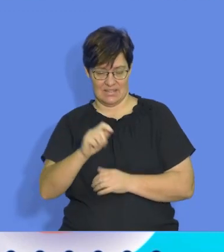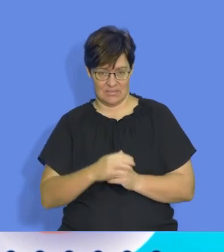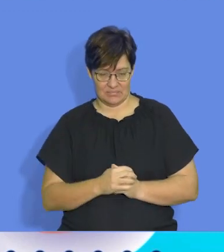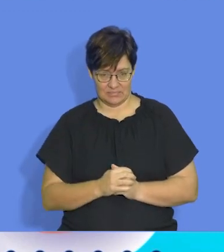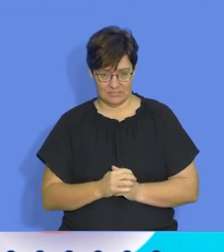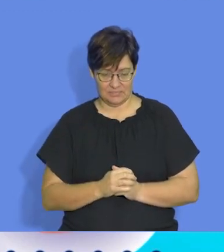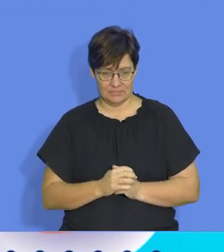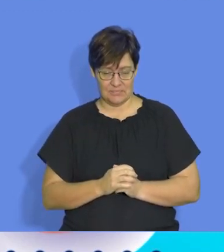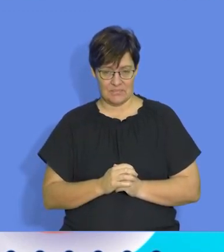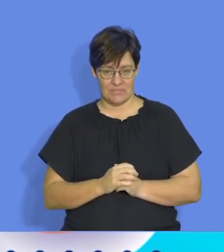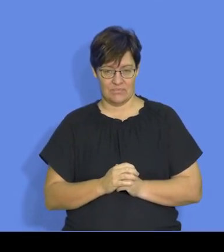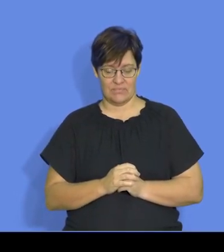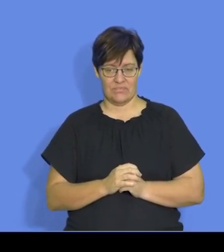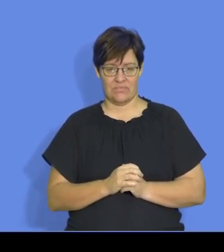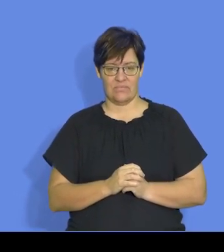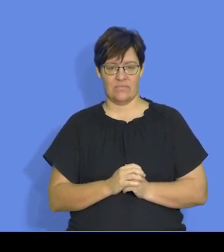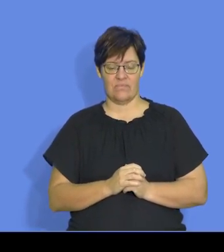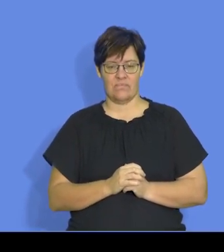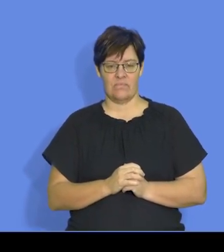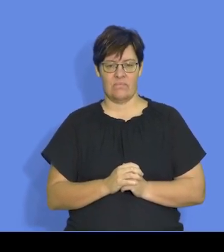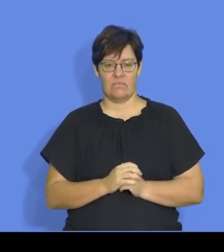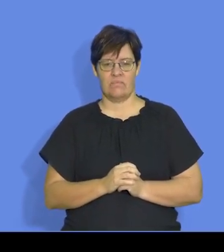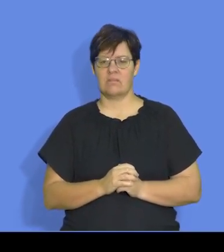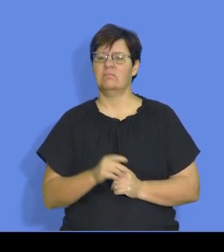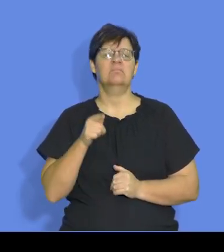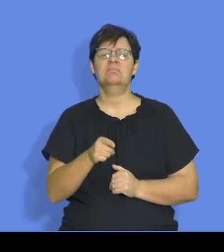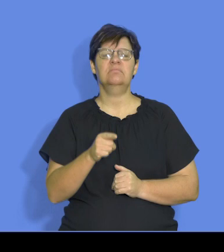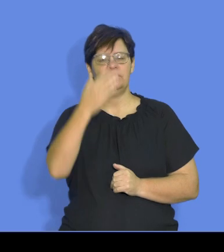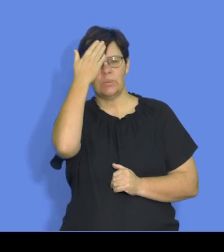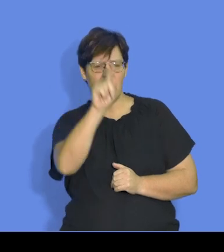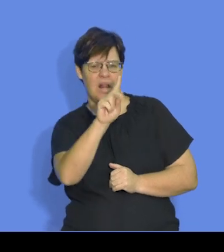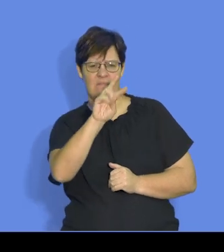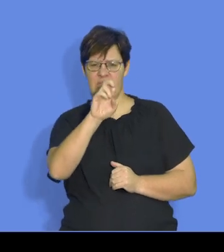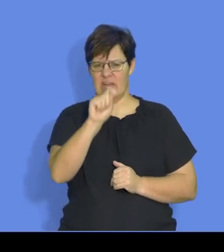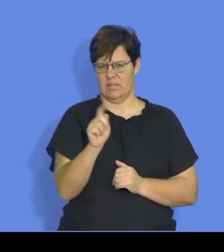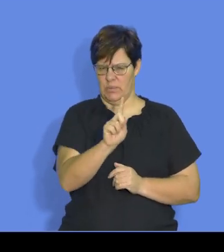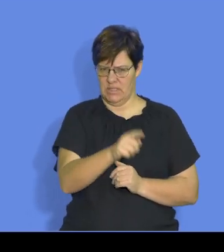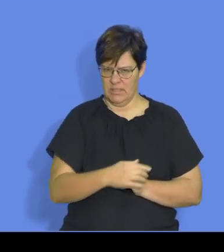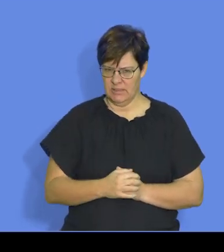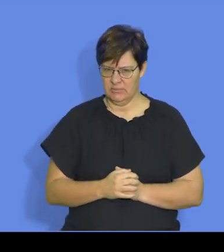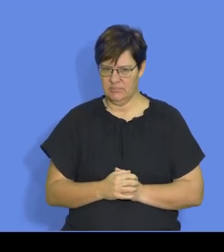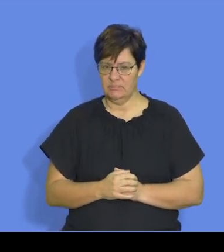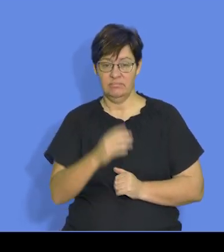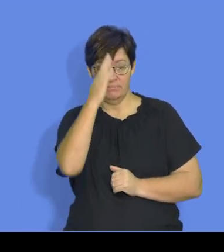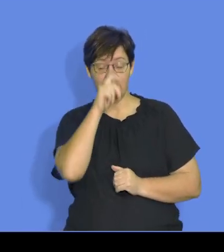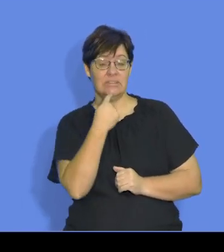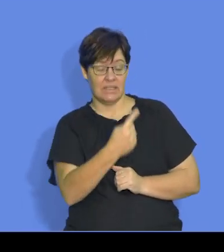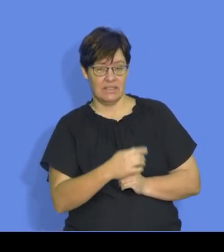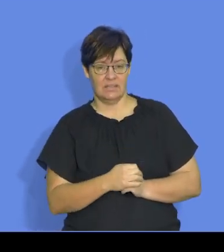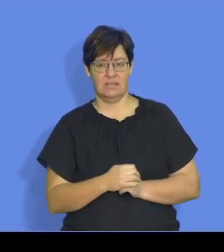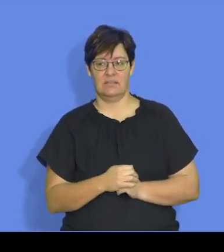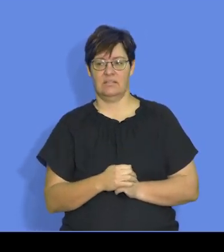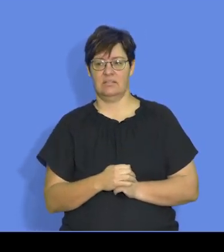Added Tax. Okay, now, what is it that we need to know about VAT? Remember we said that,